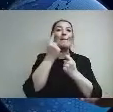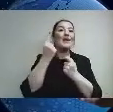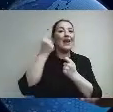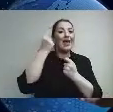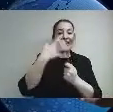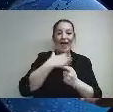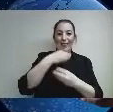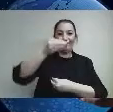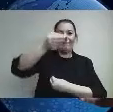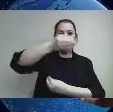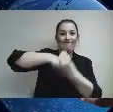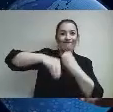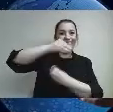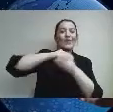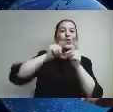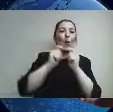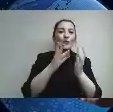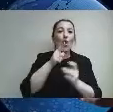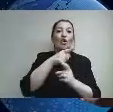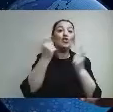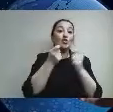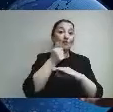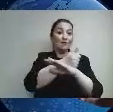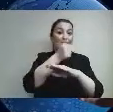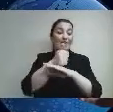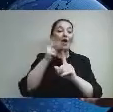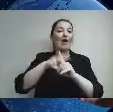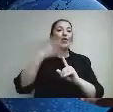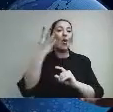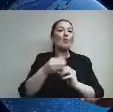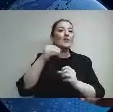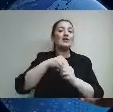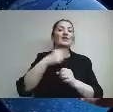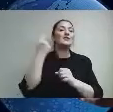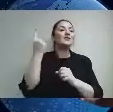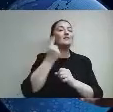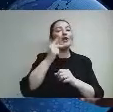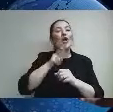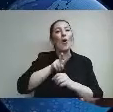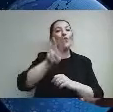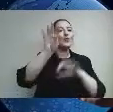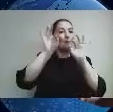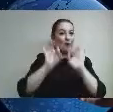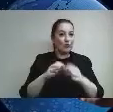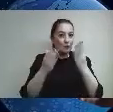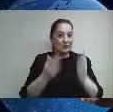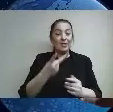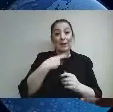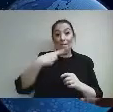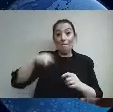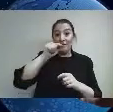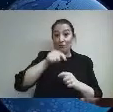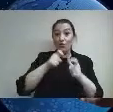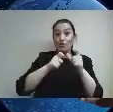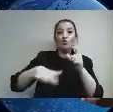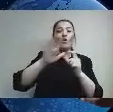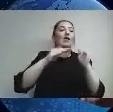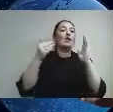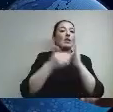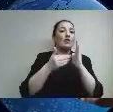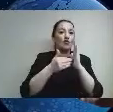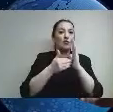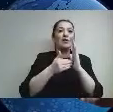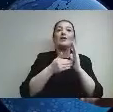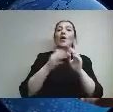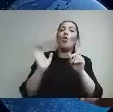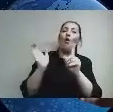this journey. So, can you tell us about your target audience's participation in the